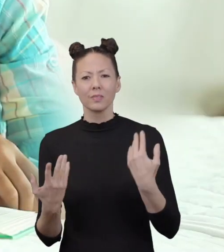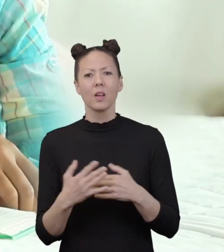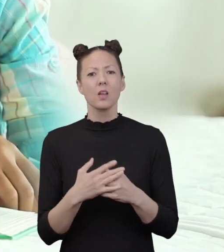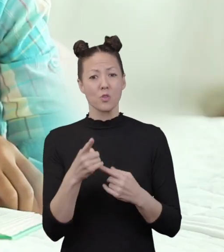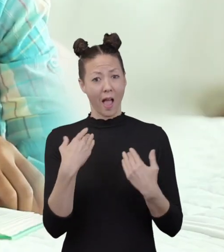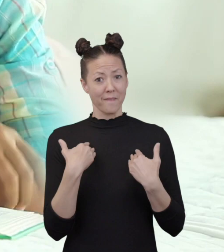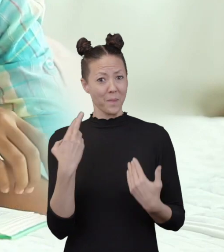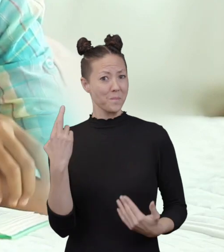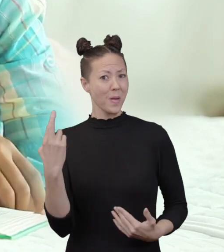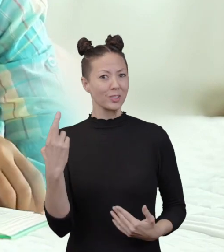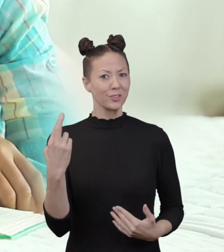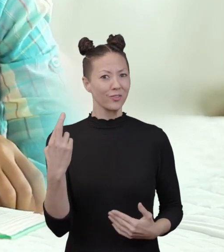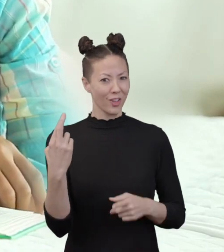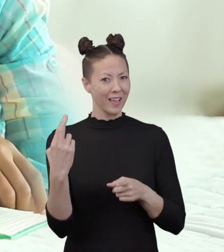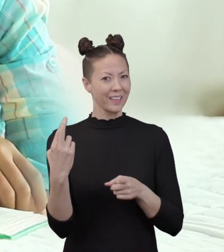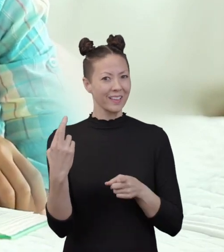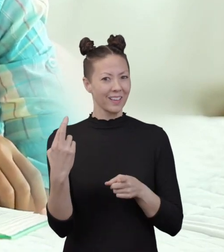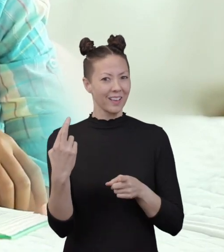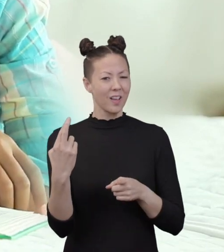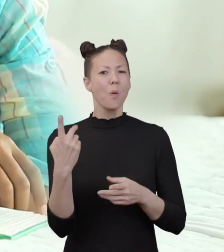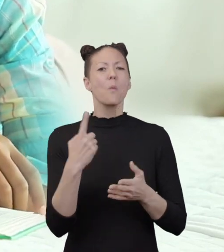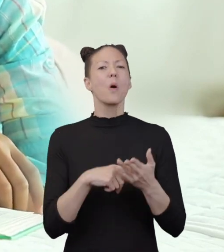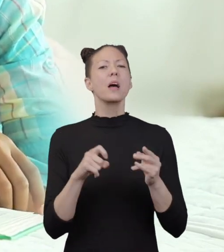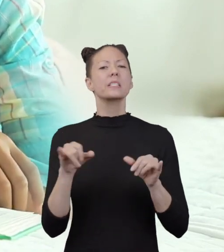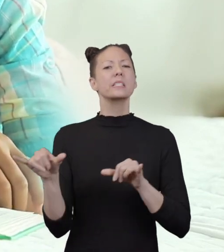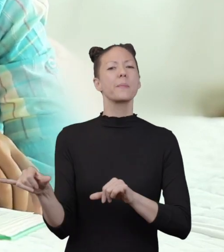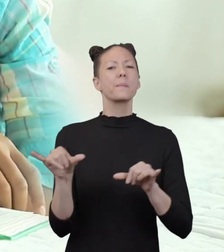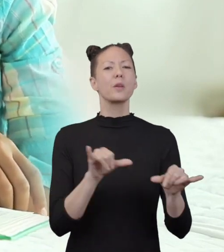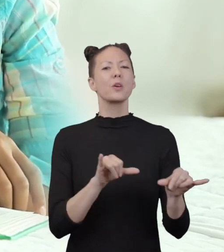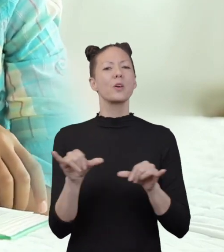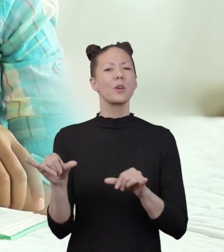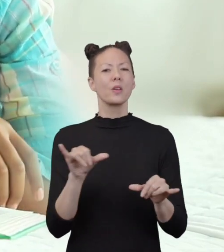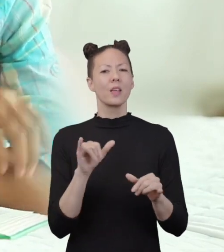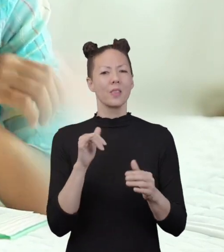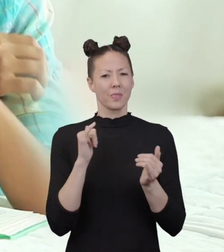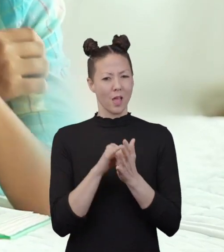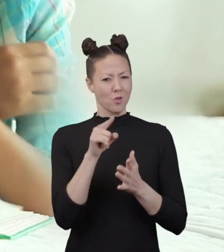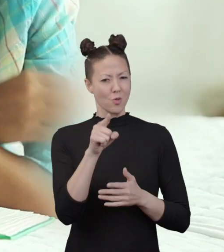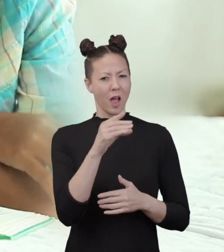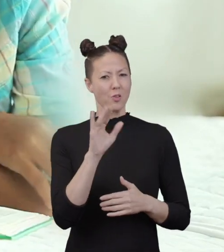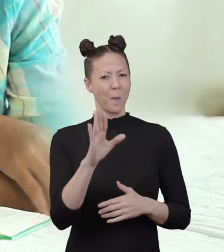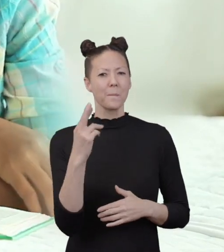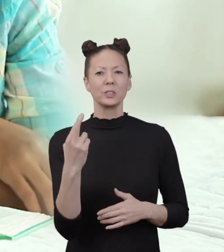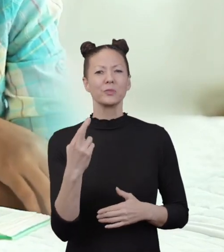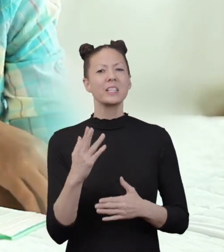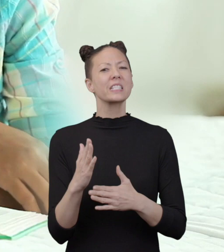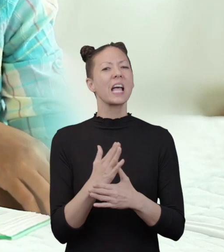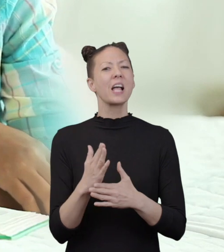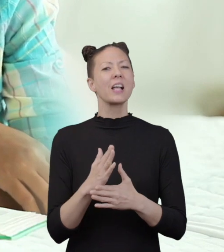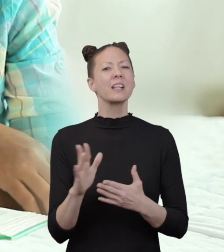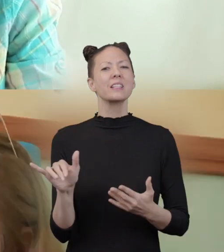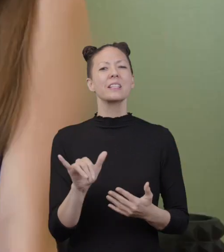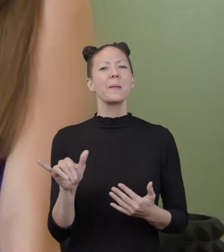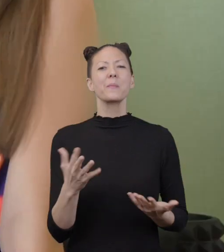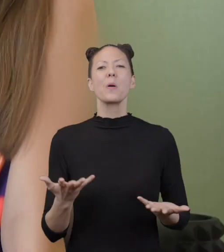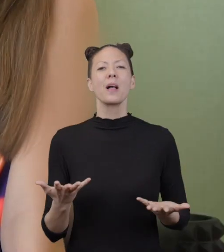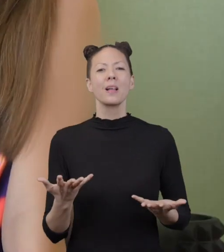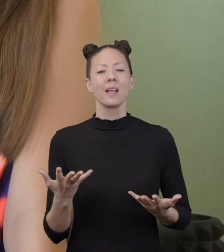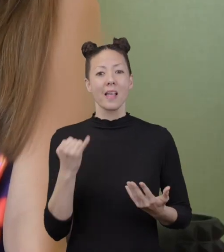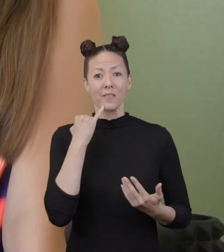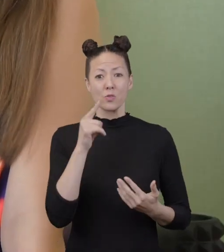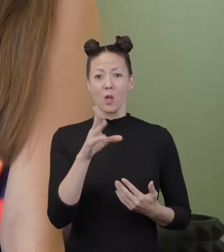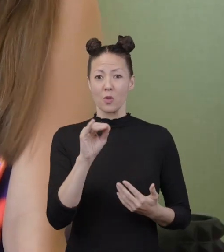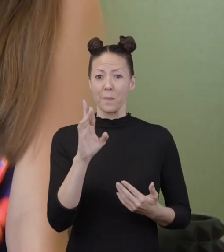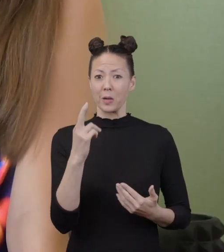Do you have a best friend? What are some of the similarities that you and your best friend share? If you and your